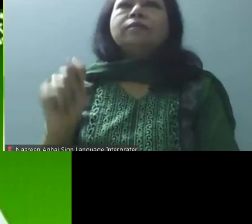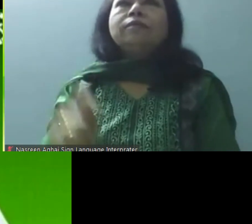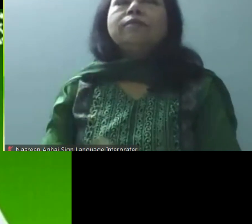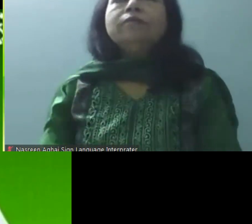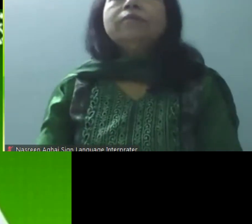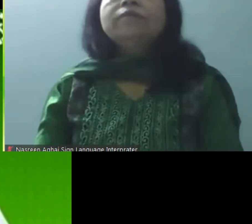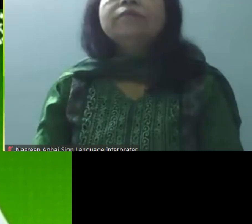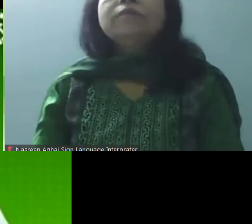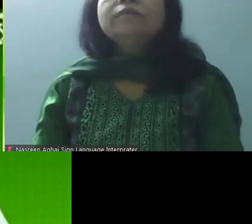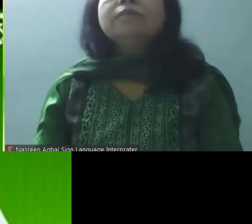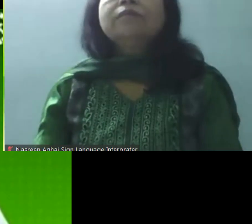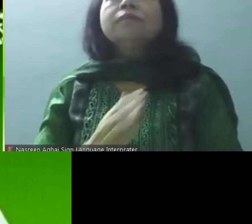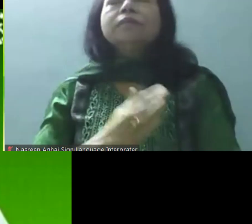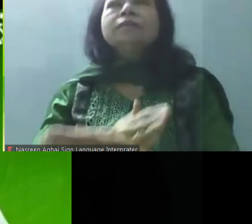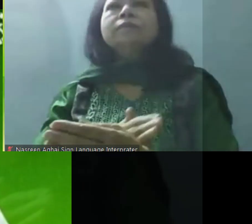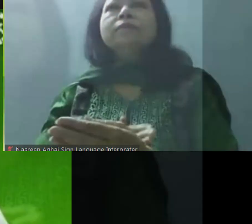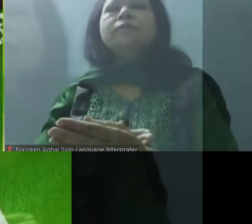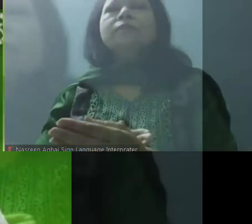a physical